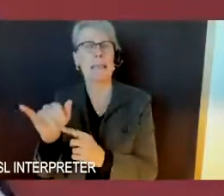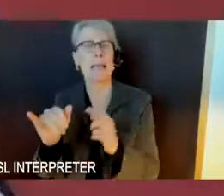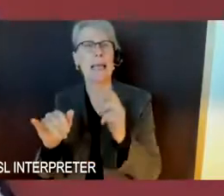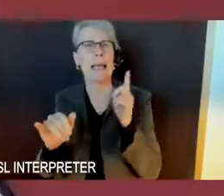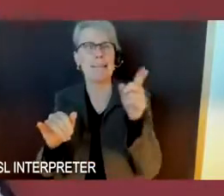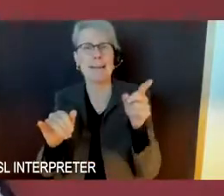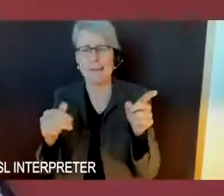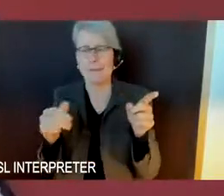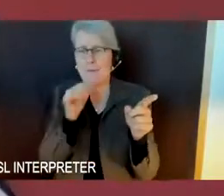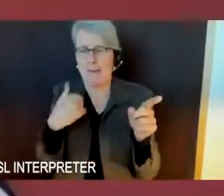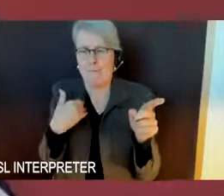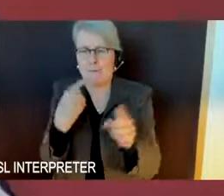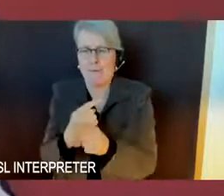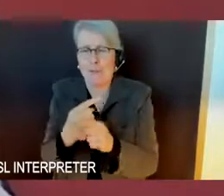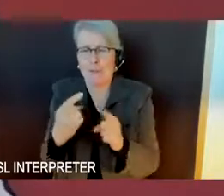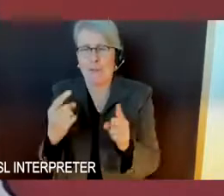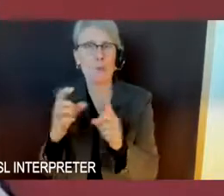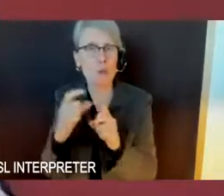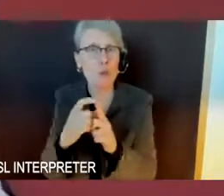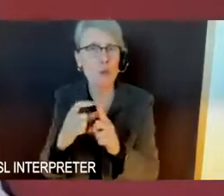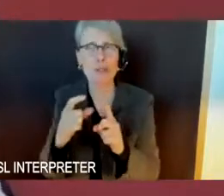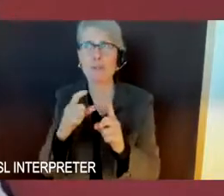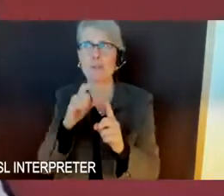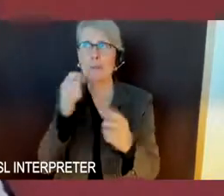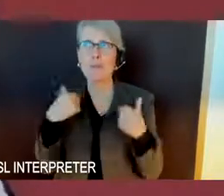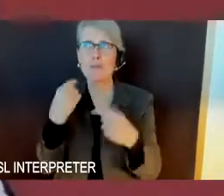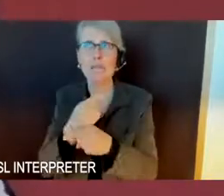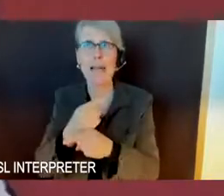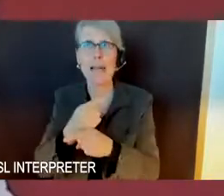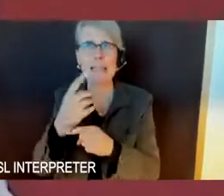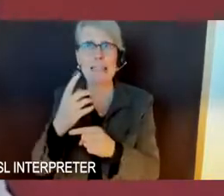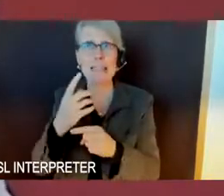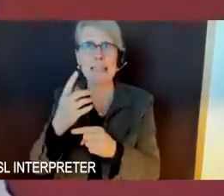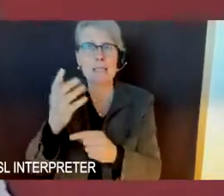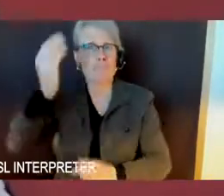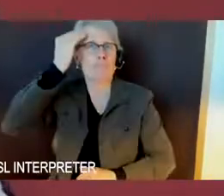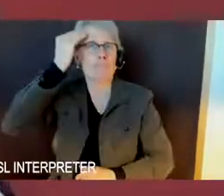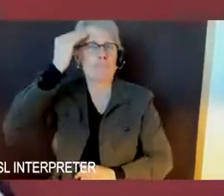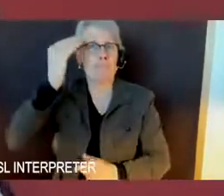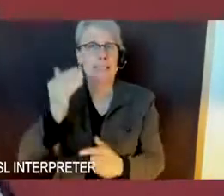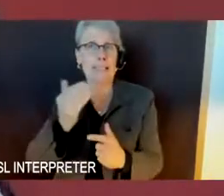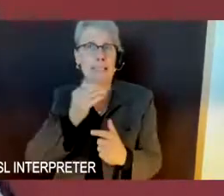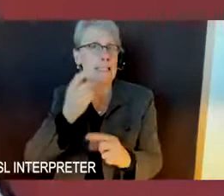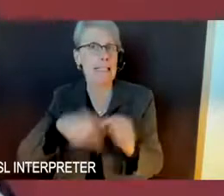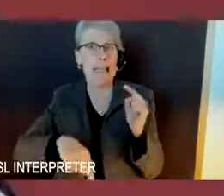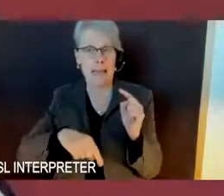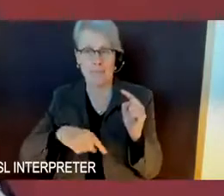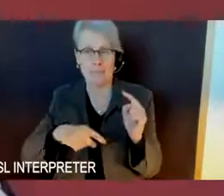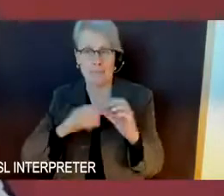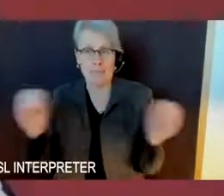limited language to define my perspective and limited